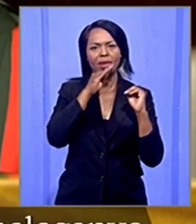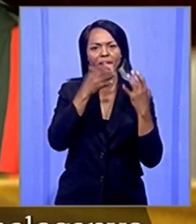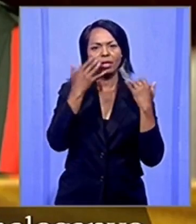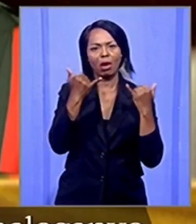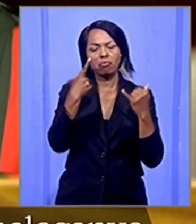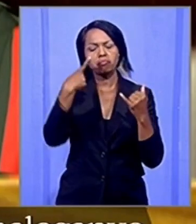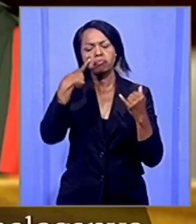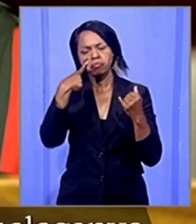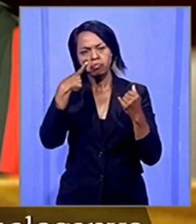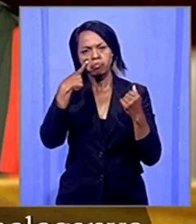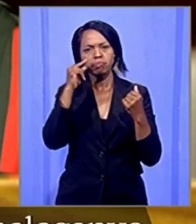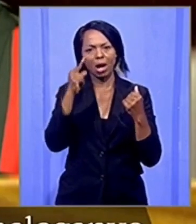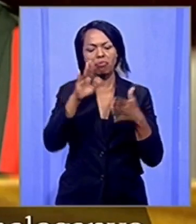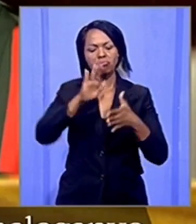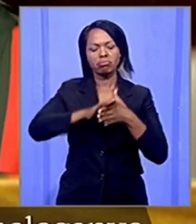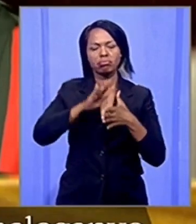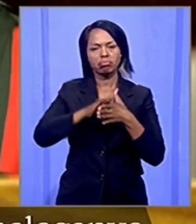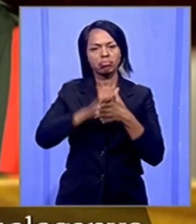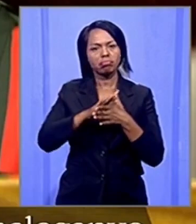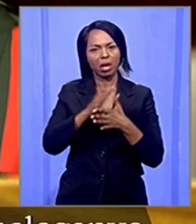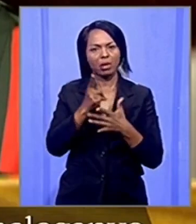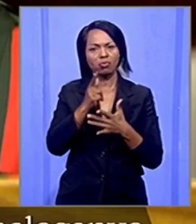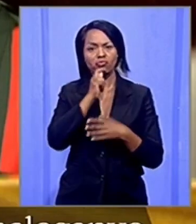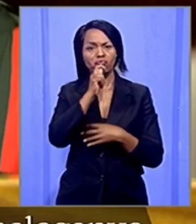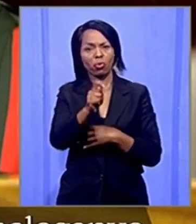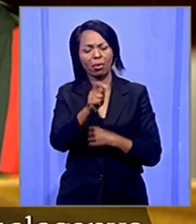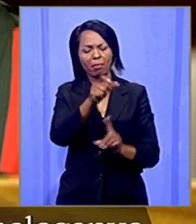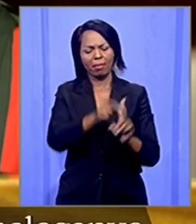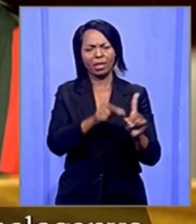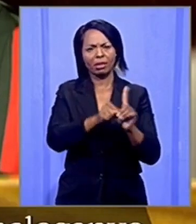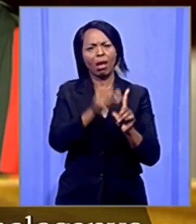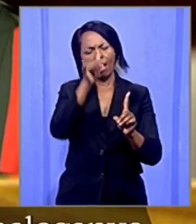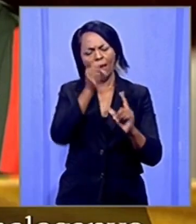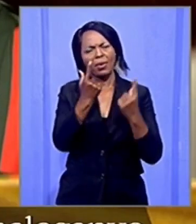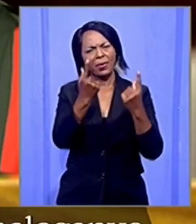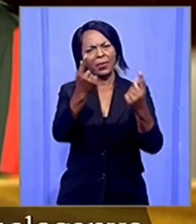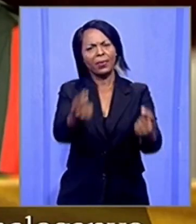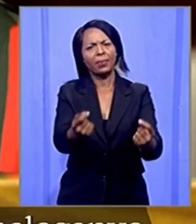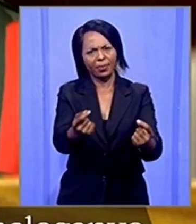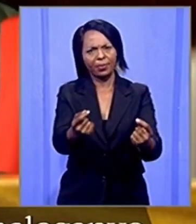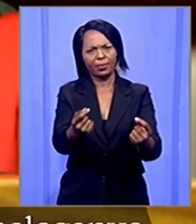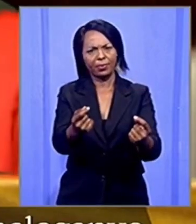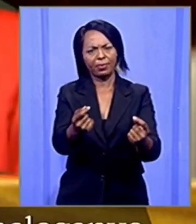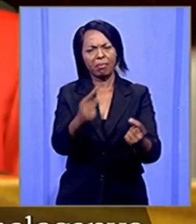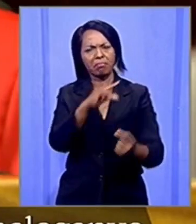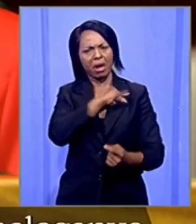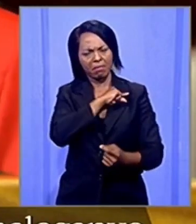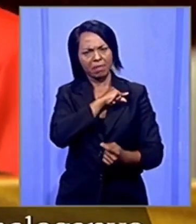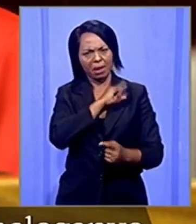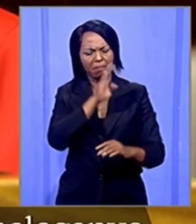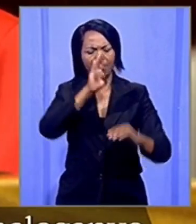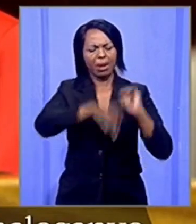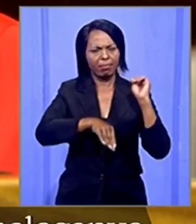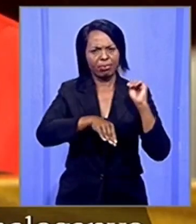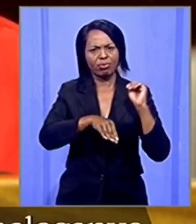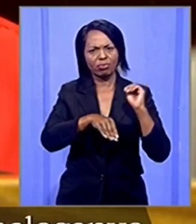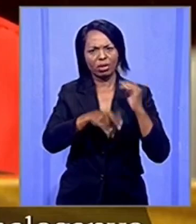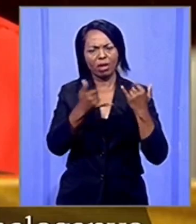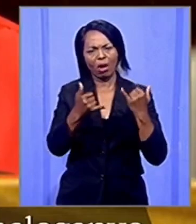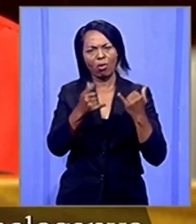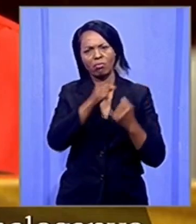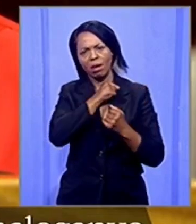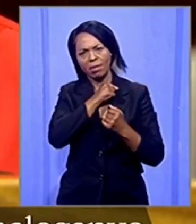prove beyond reasonable doubt that the accused has committed the crimes as charged, save for the charge of robbery